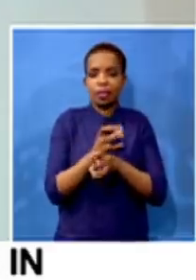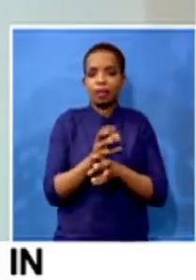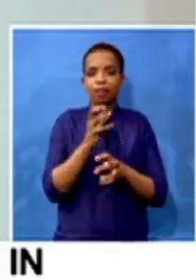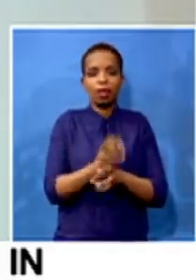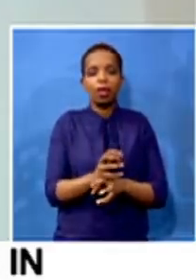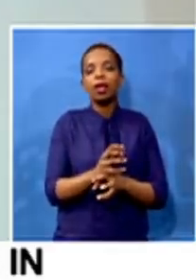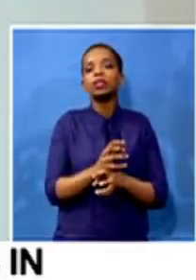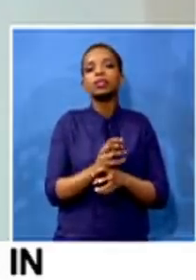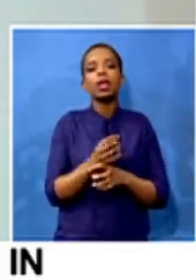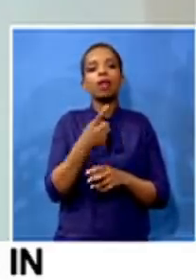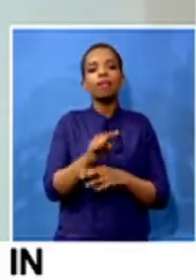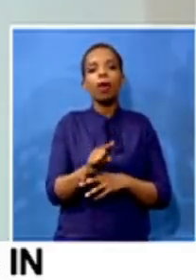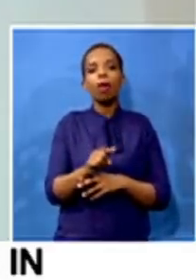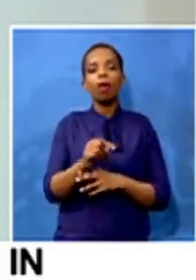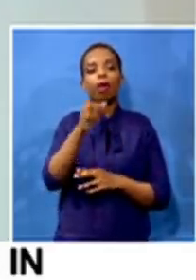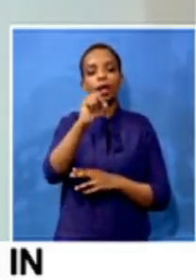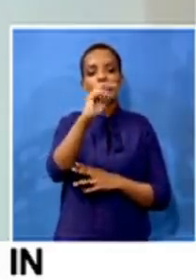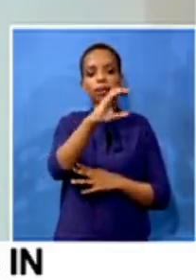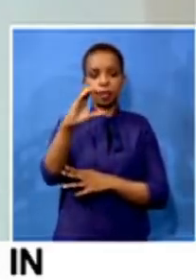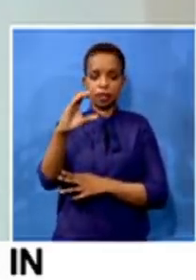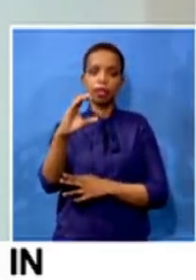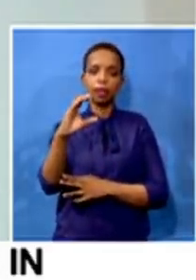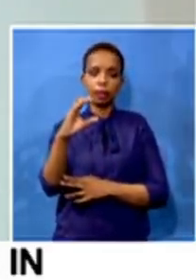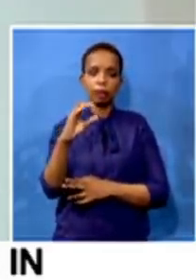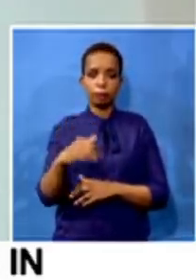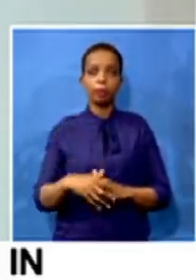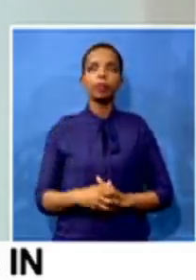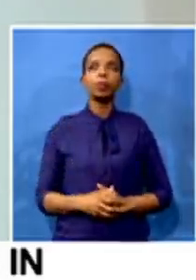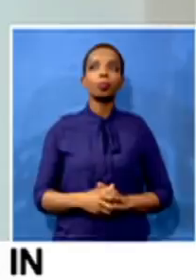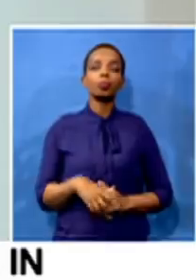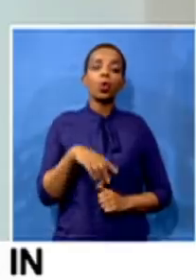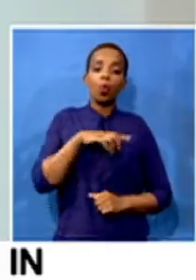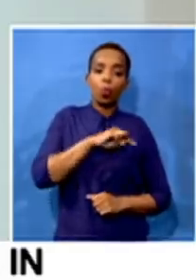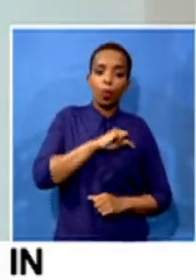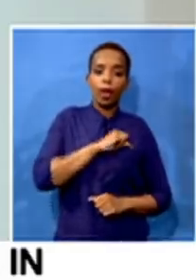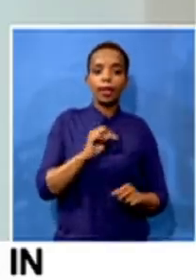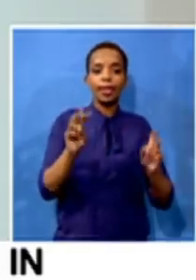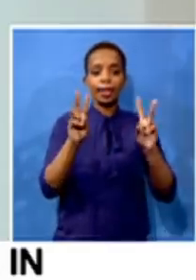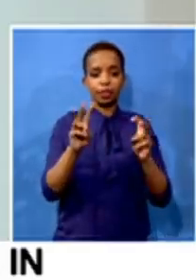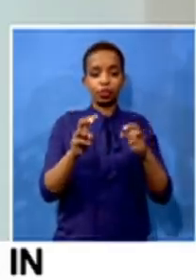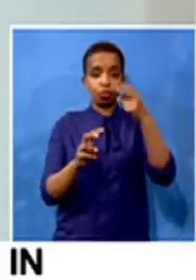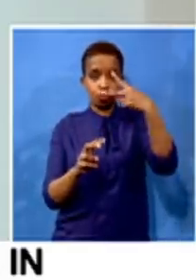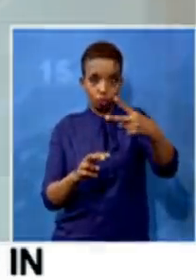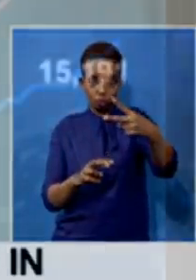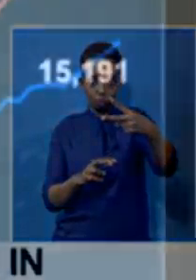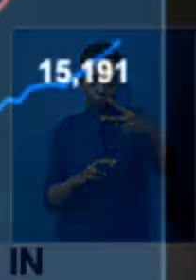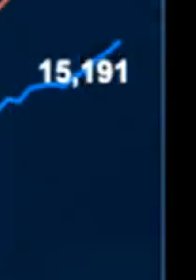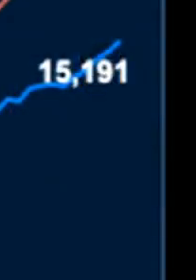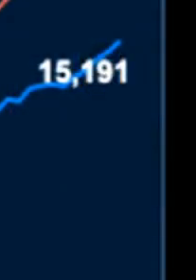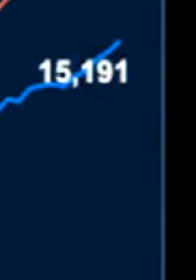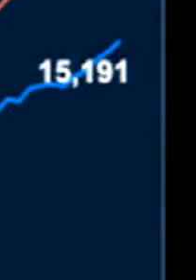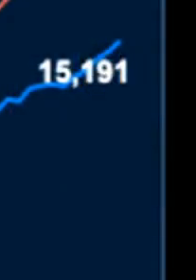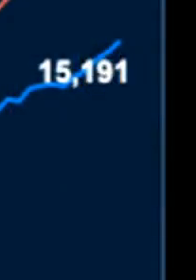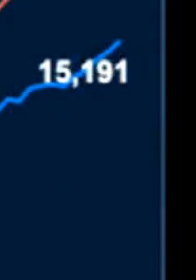National, Command Council, because there's two issues that are competing here. The issues of the lives that need to be saved,